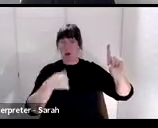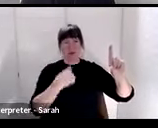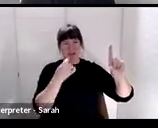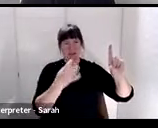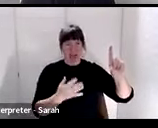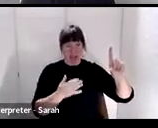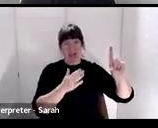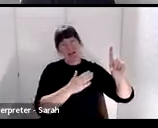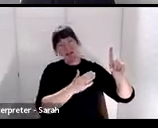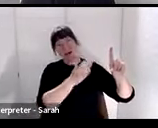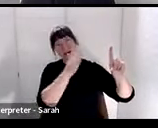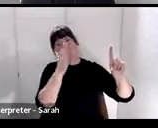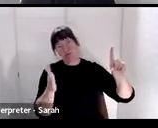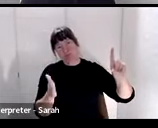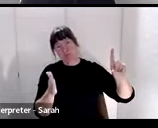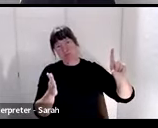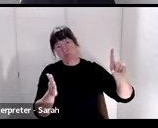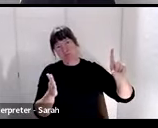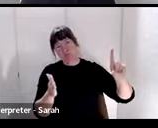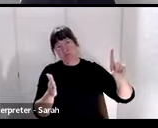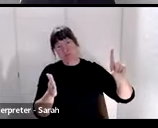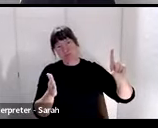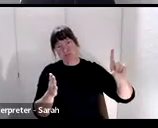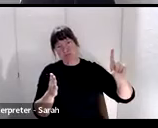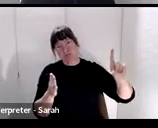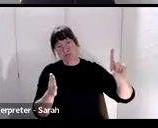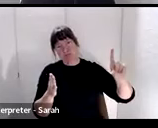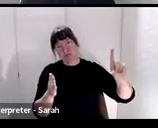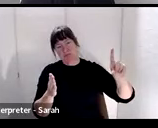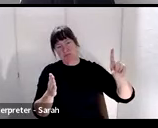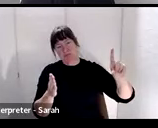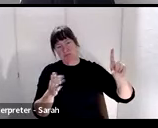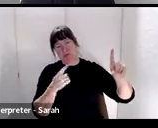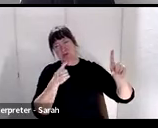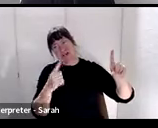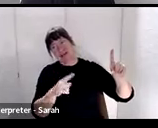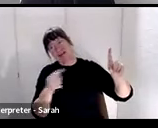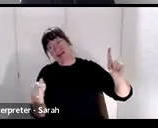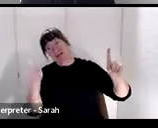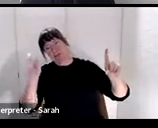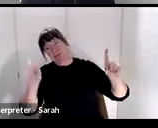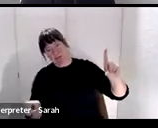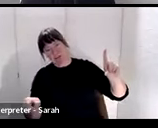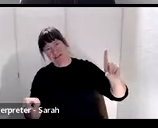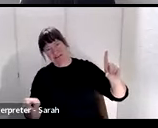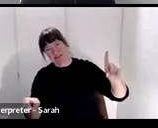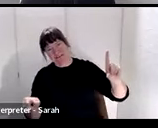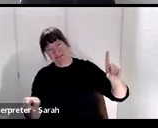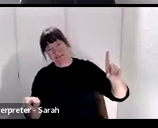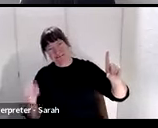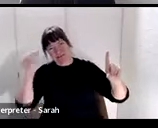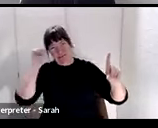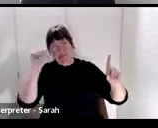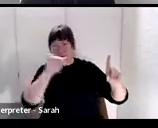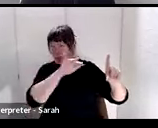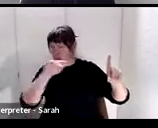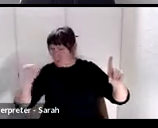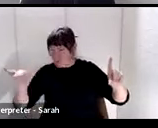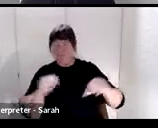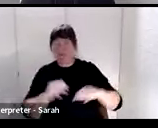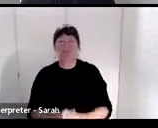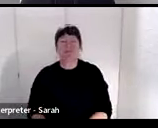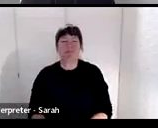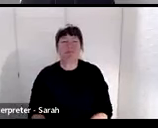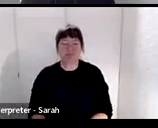I'll direct Inez, and then I'll direct the next person so that we know who's going